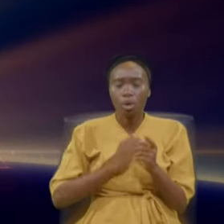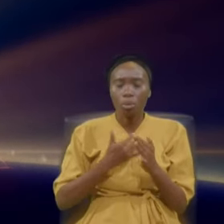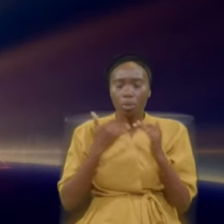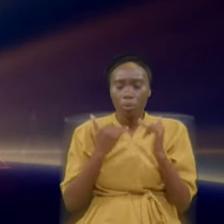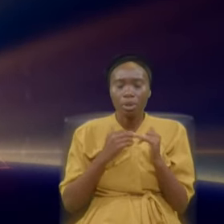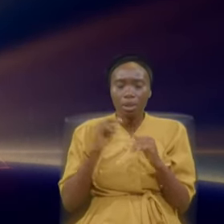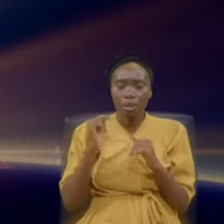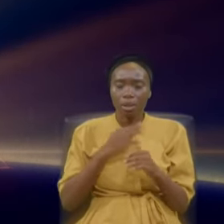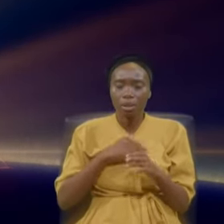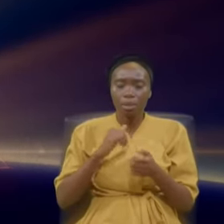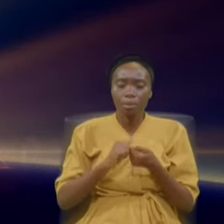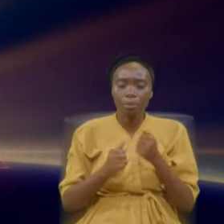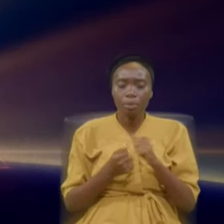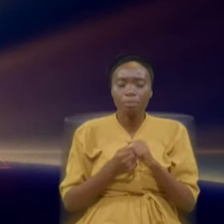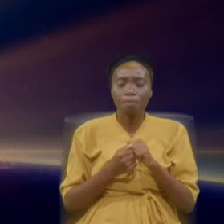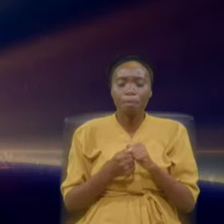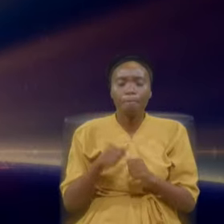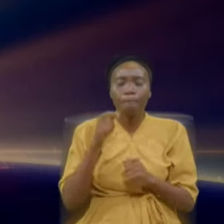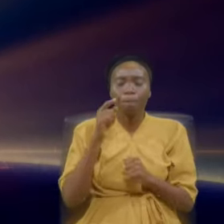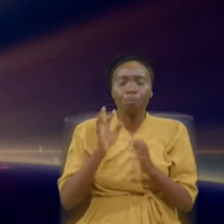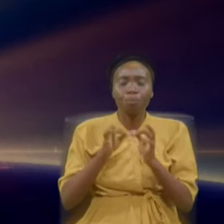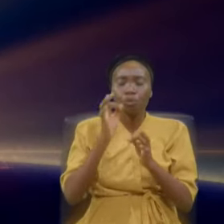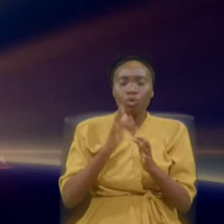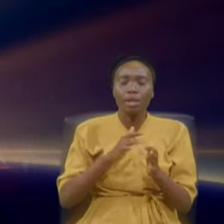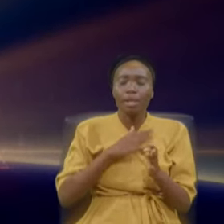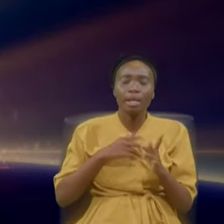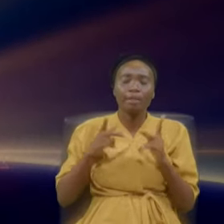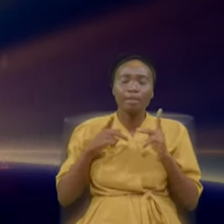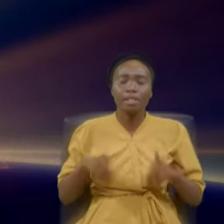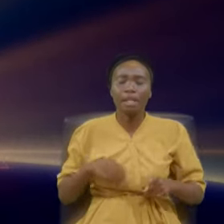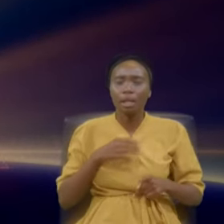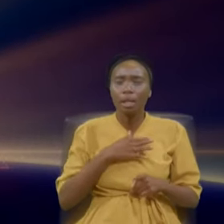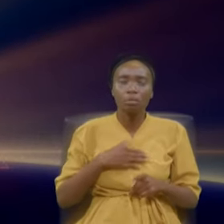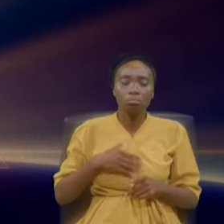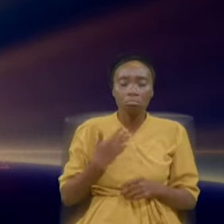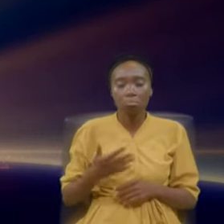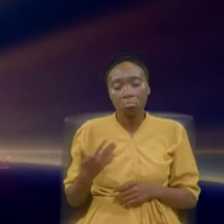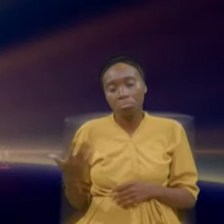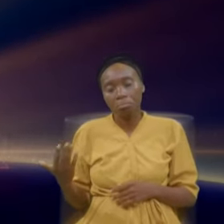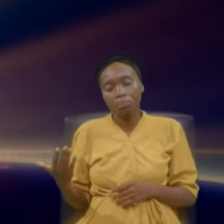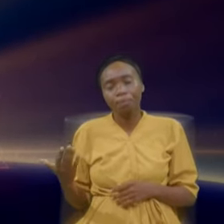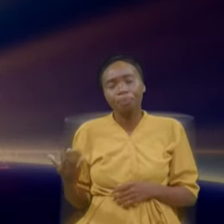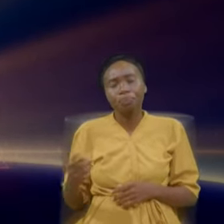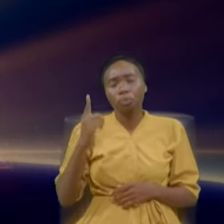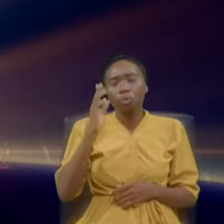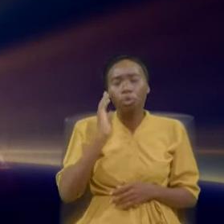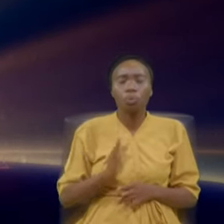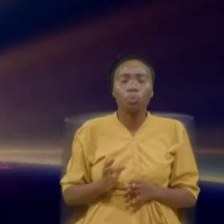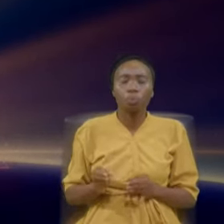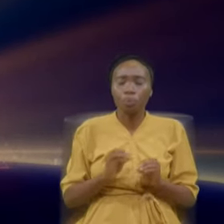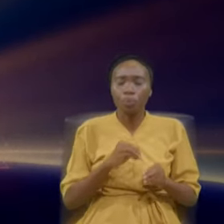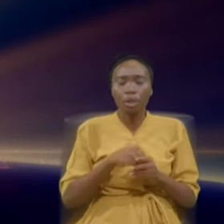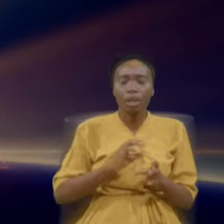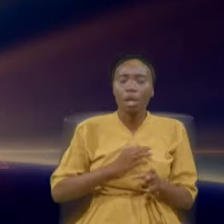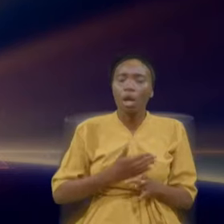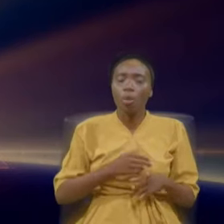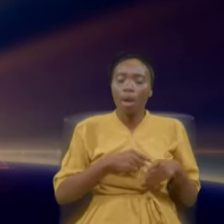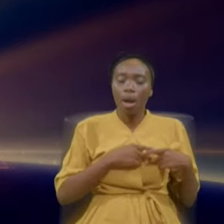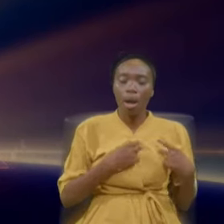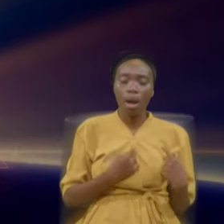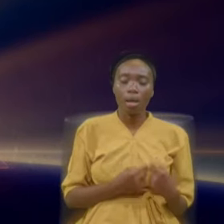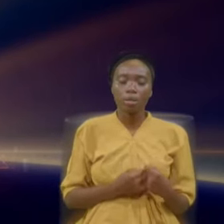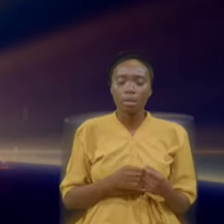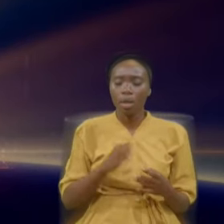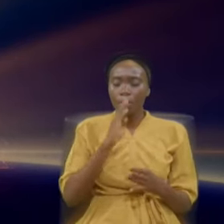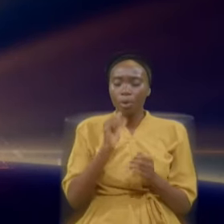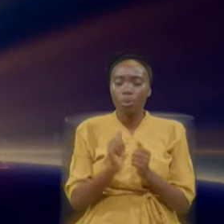present needs and problems, spiritually and physically and materially, you will impress upon our hearts.